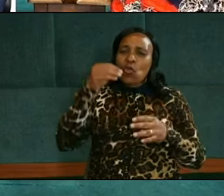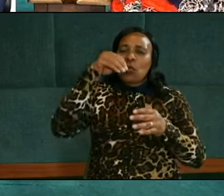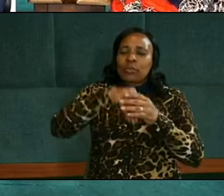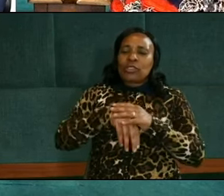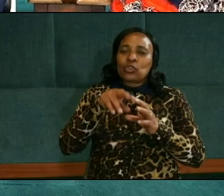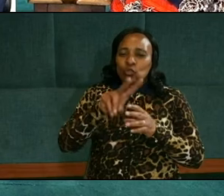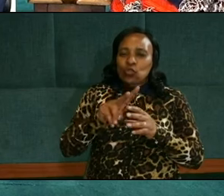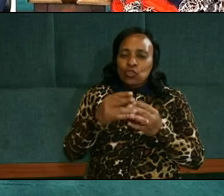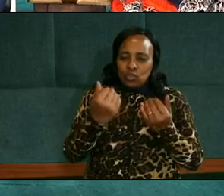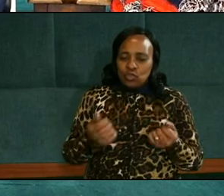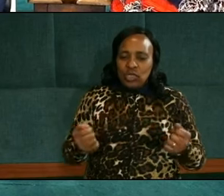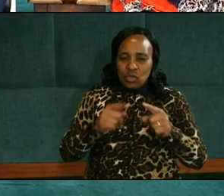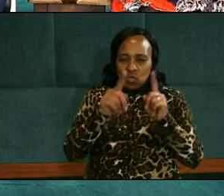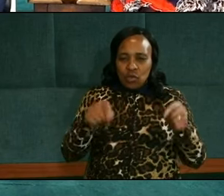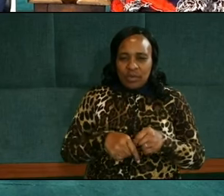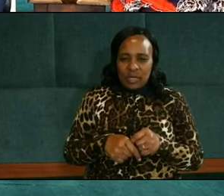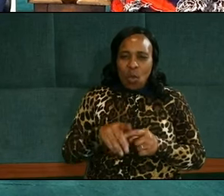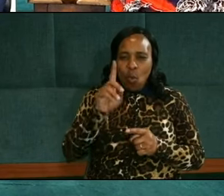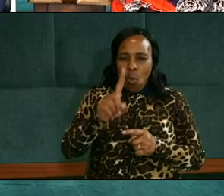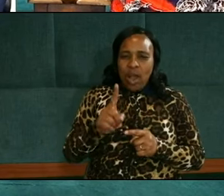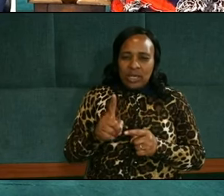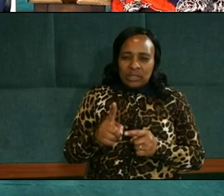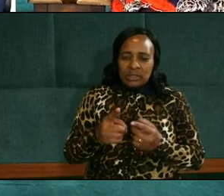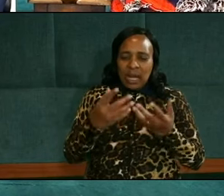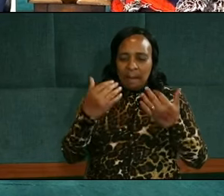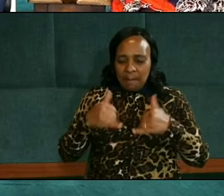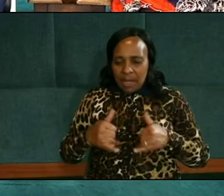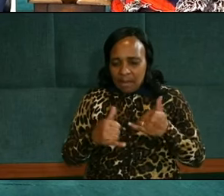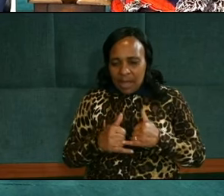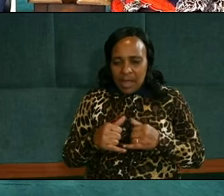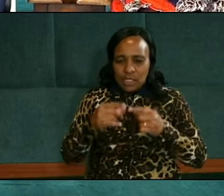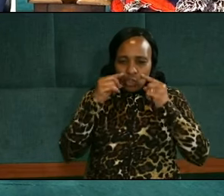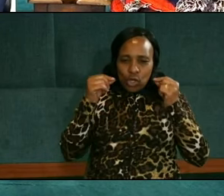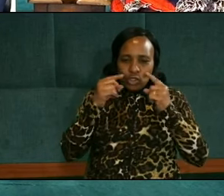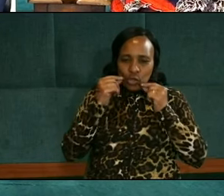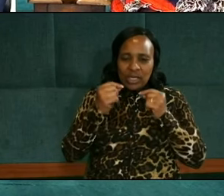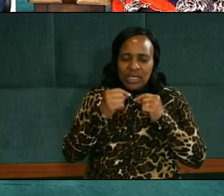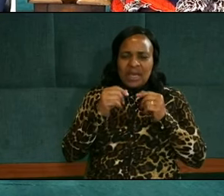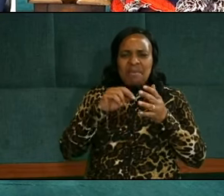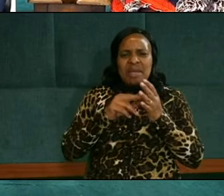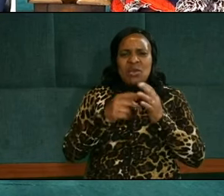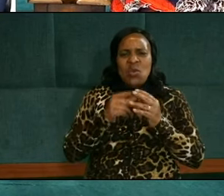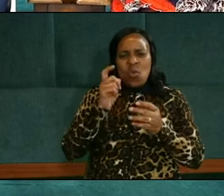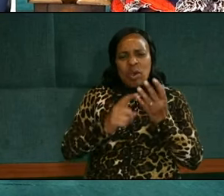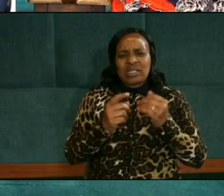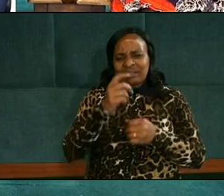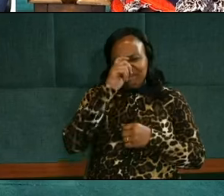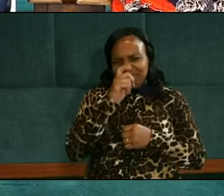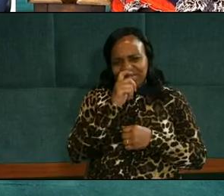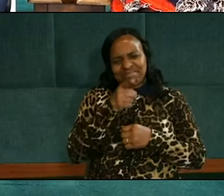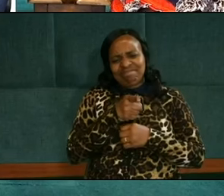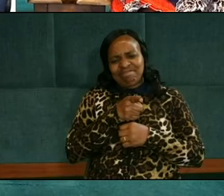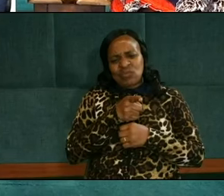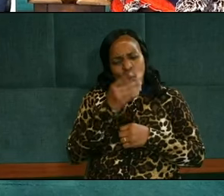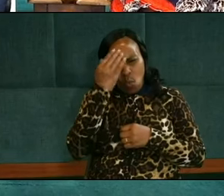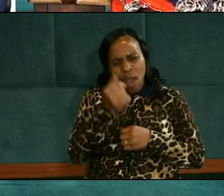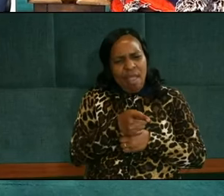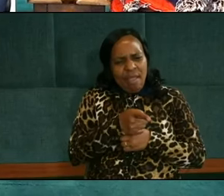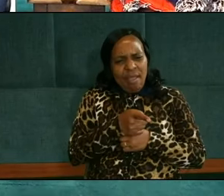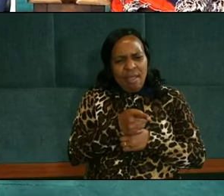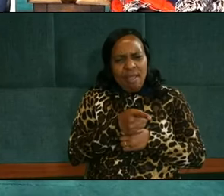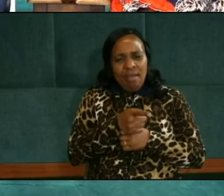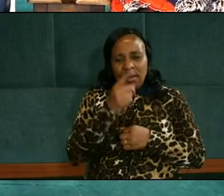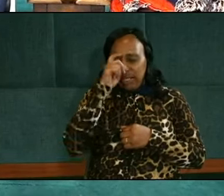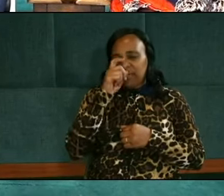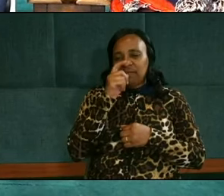two kids in a room, give one a toy, I think envy is where one kid is like, why them? That's